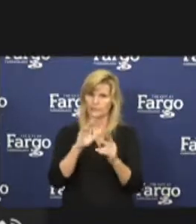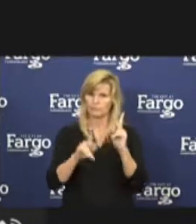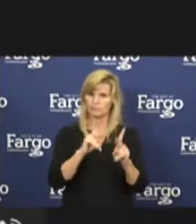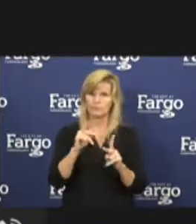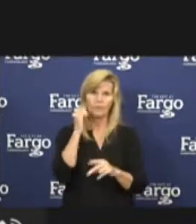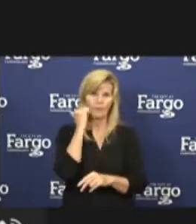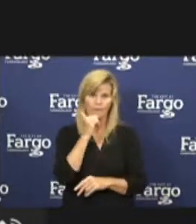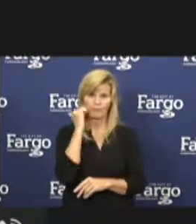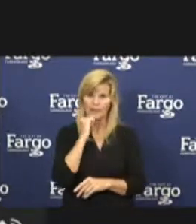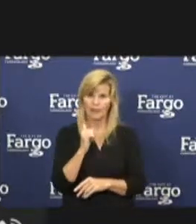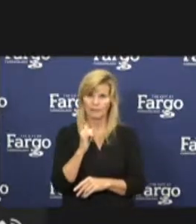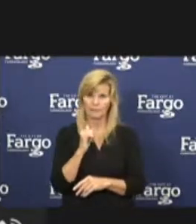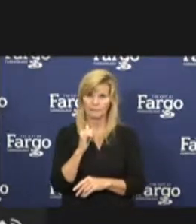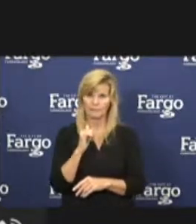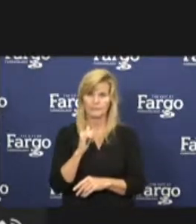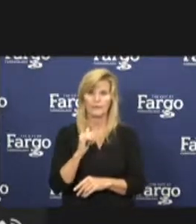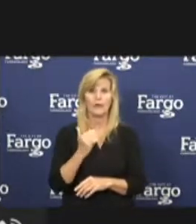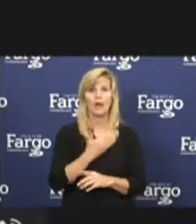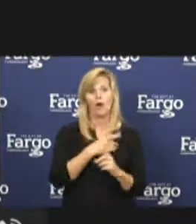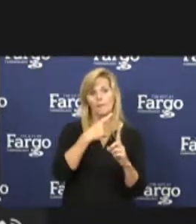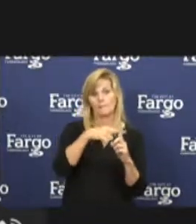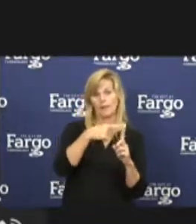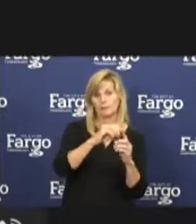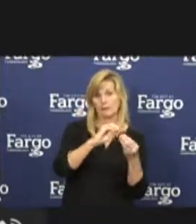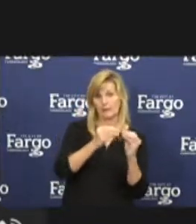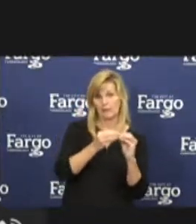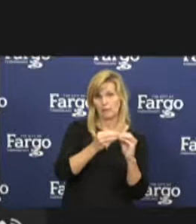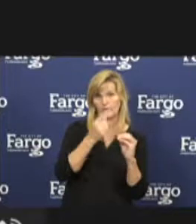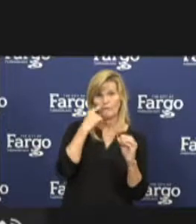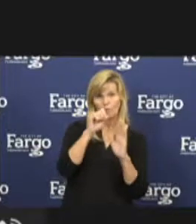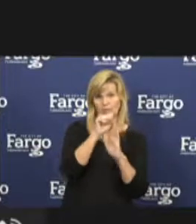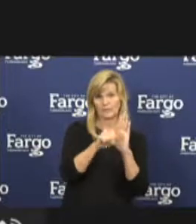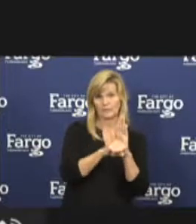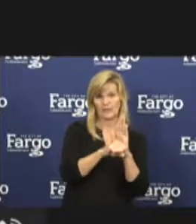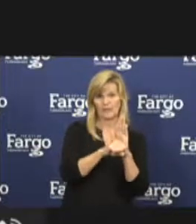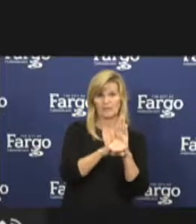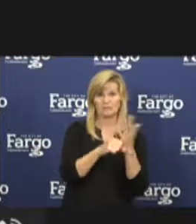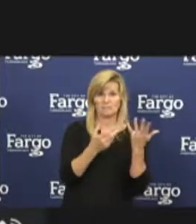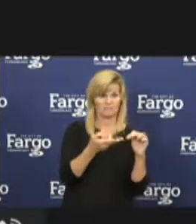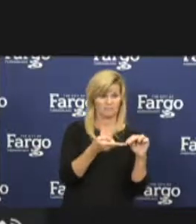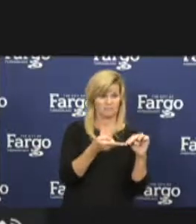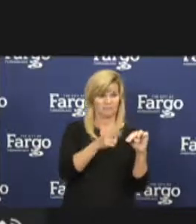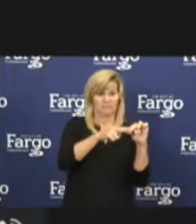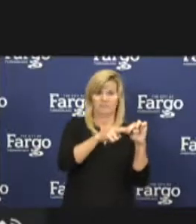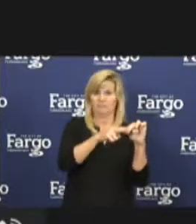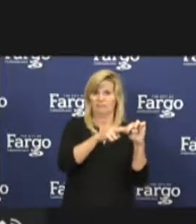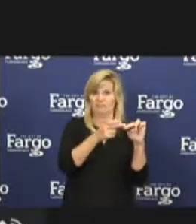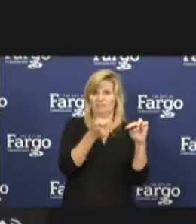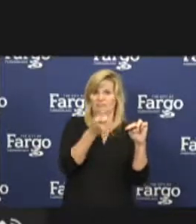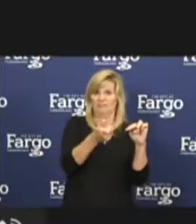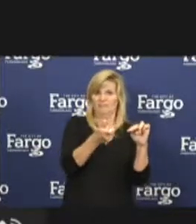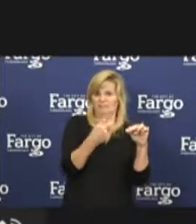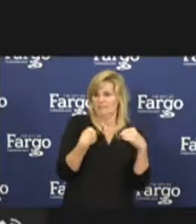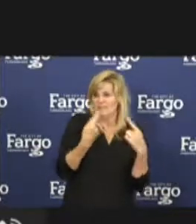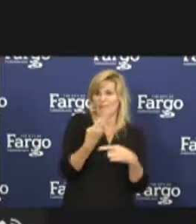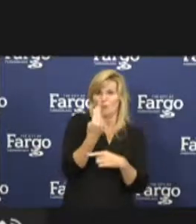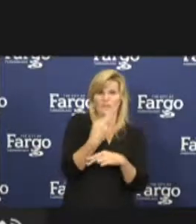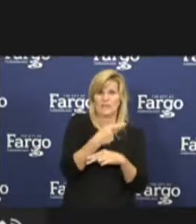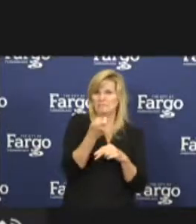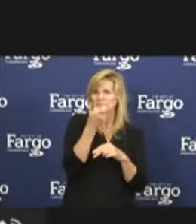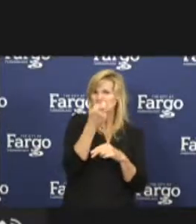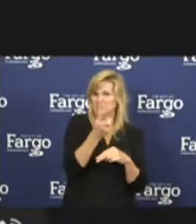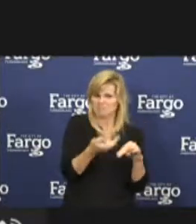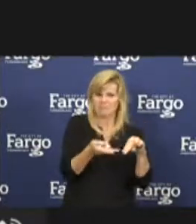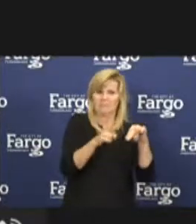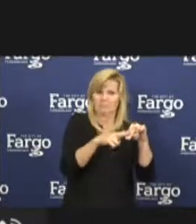individuals per day, and our positivity rate for the state has only increased slightly over the last 14 days. We